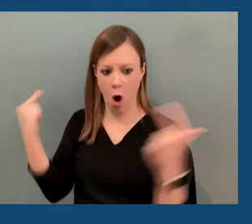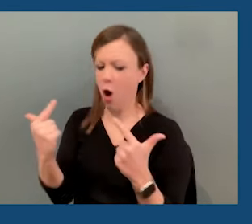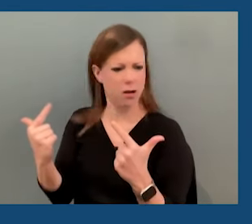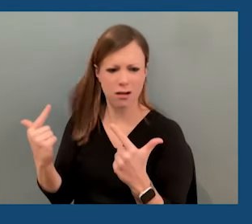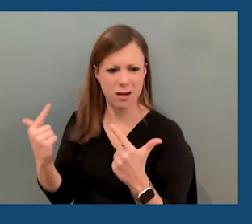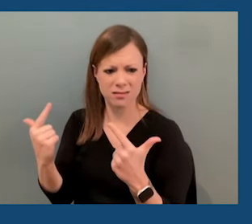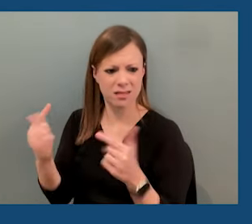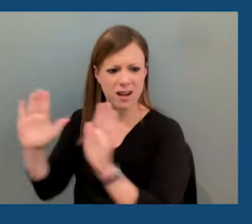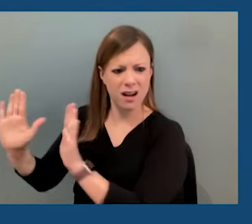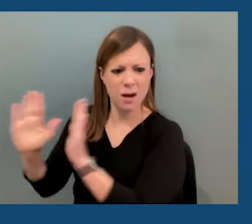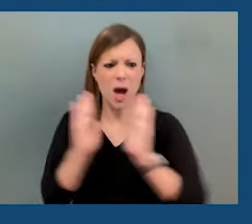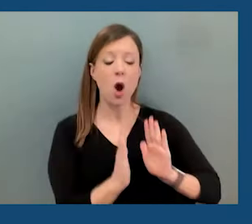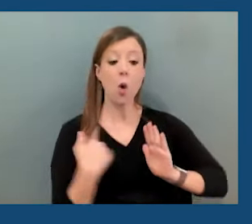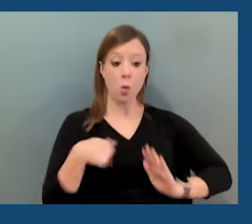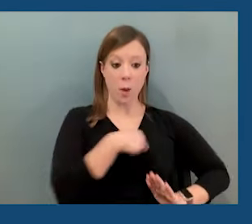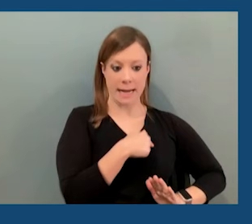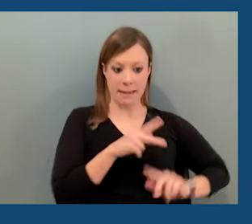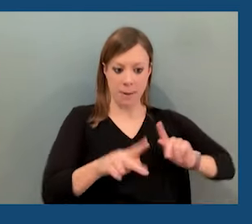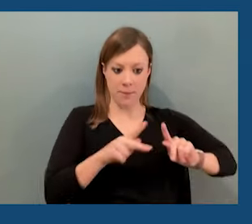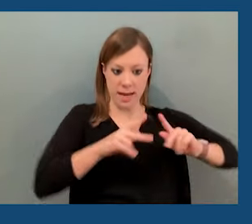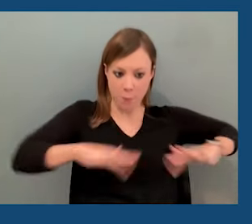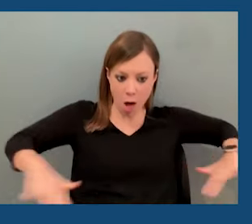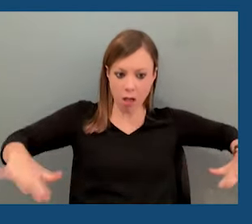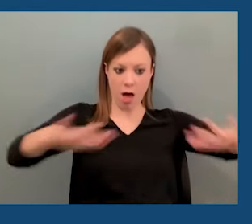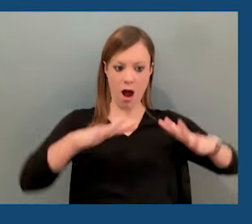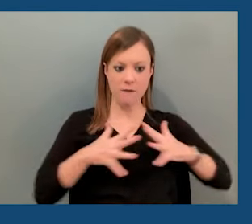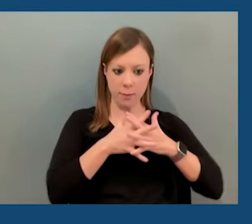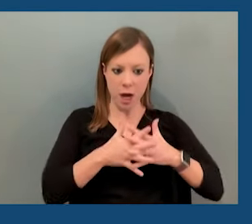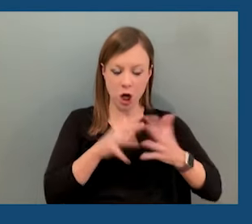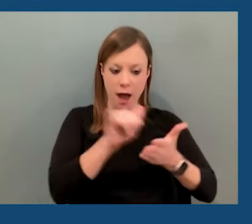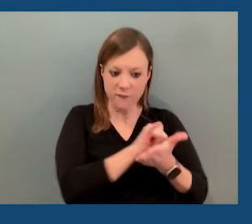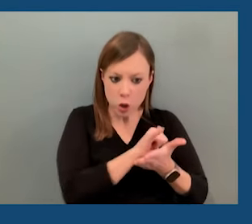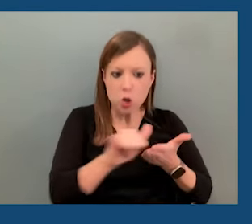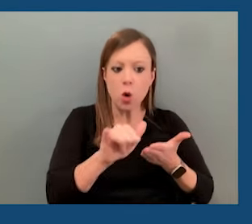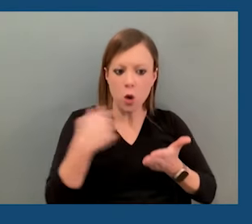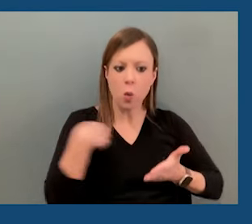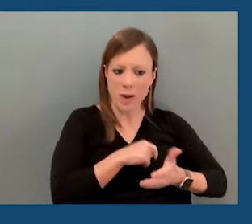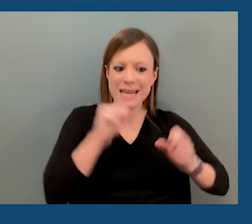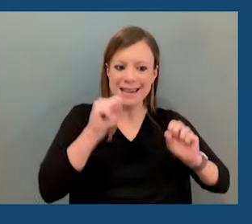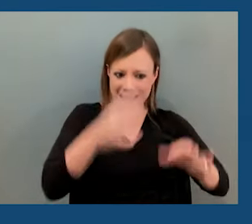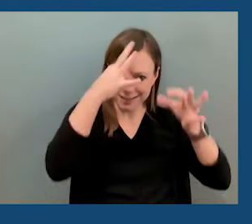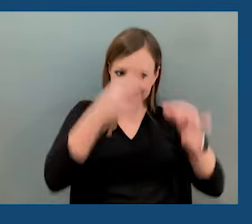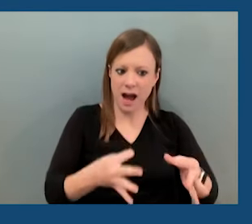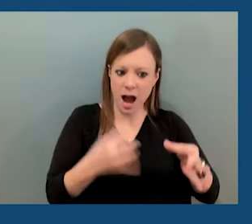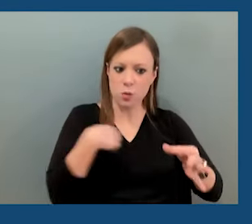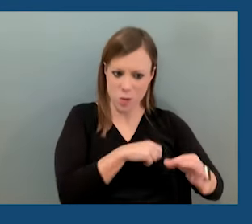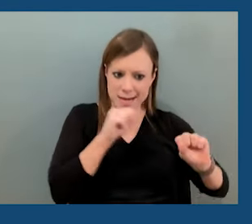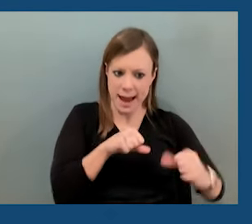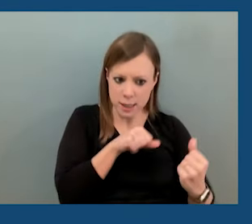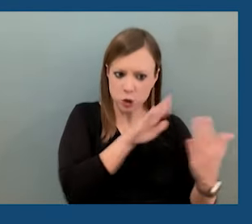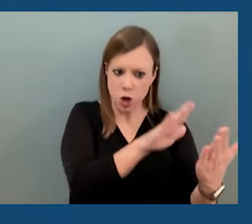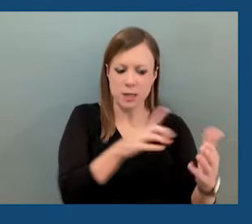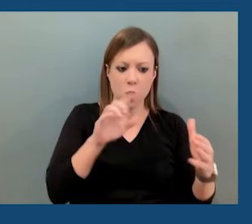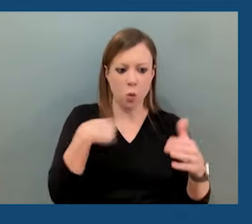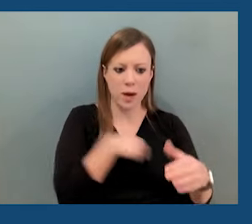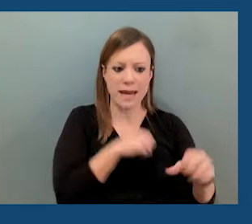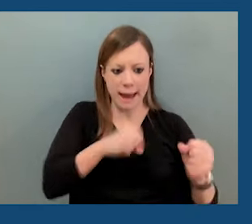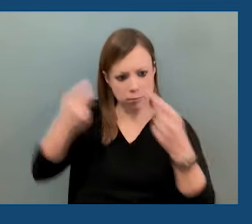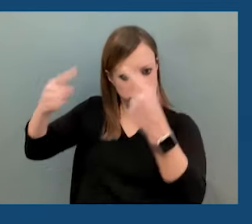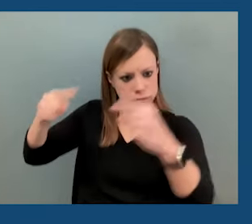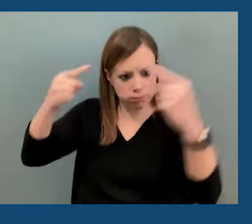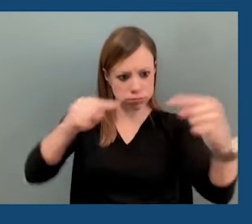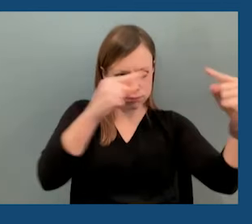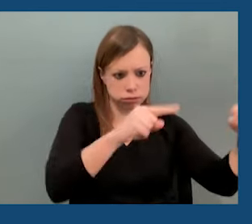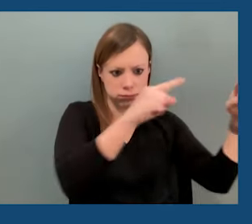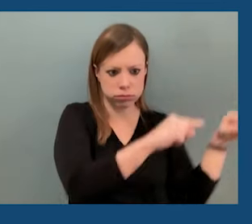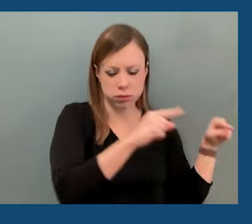these representatives and in partnership with the private sector and the not-for-profit sector, we can address all of these issues. Governor, if you've laid out a game plan, thank you for